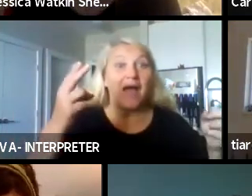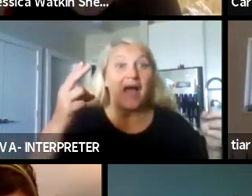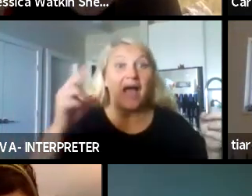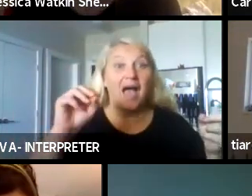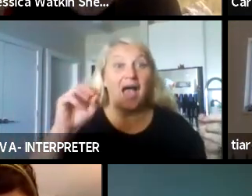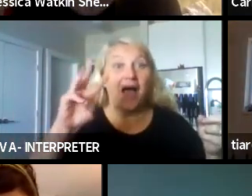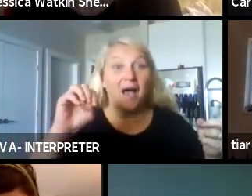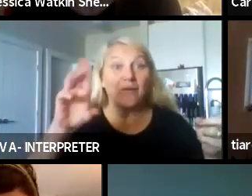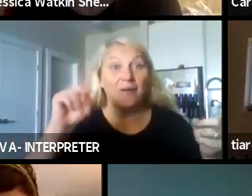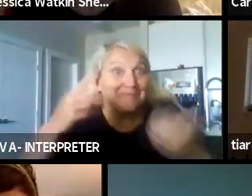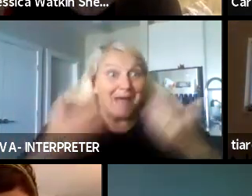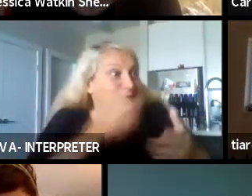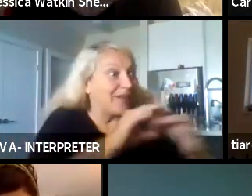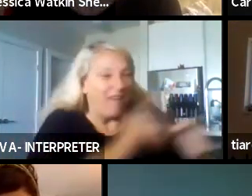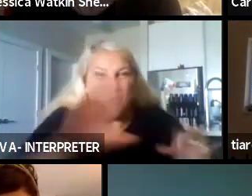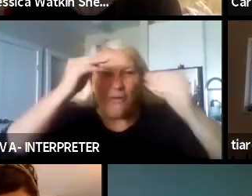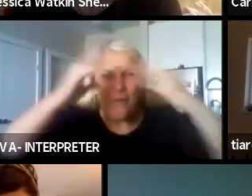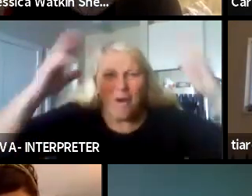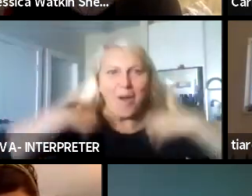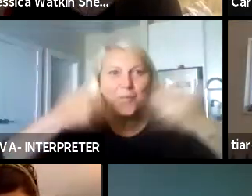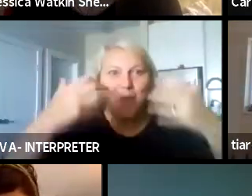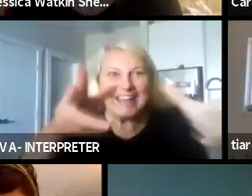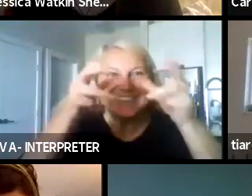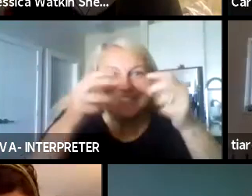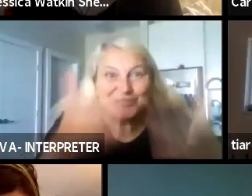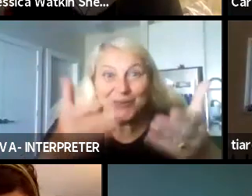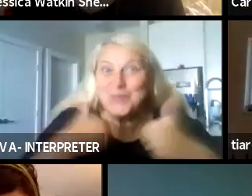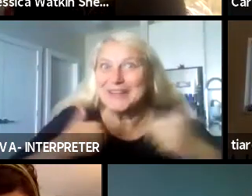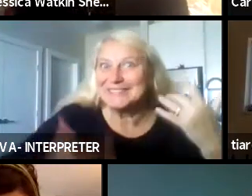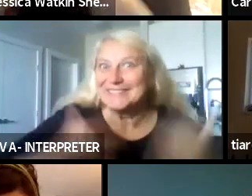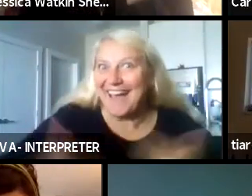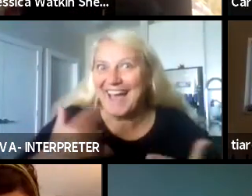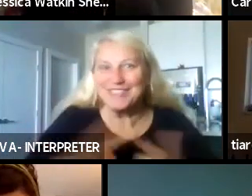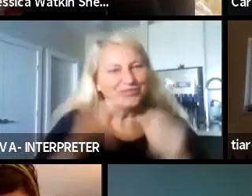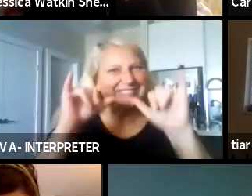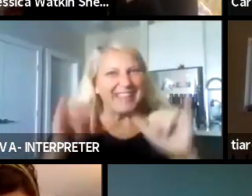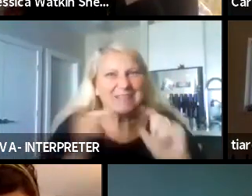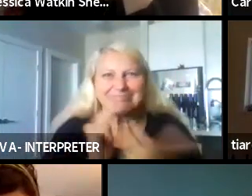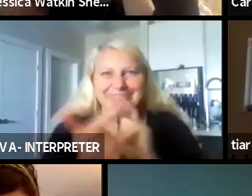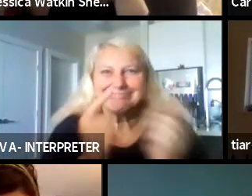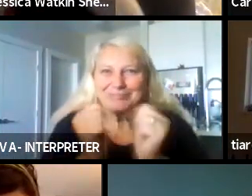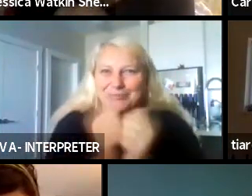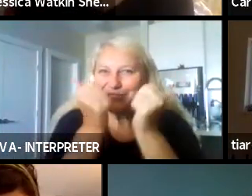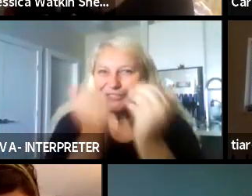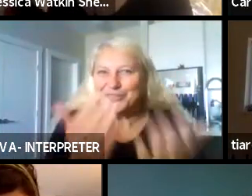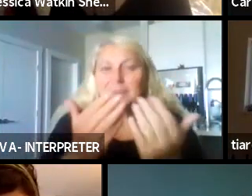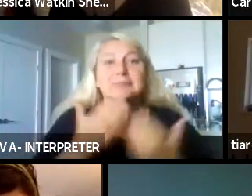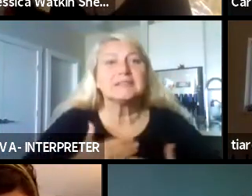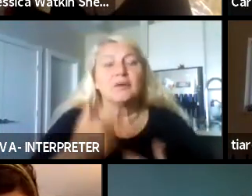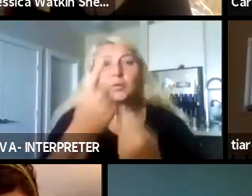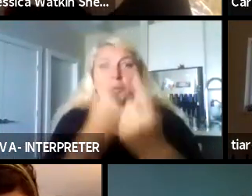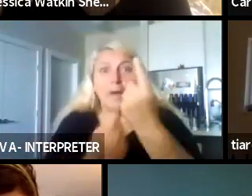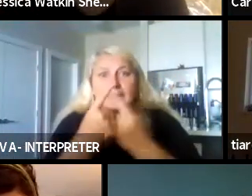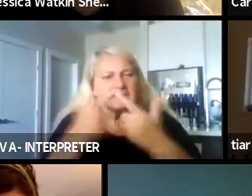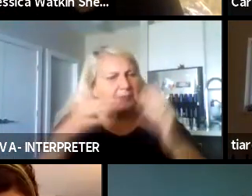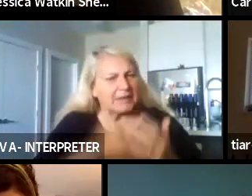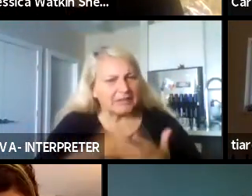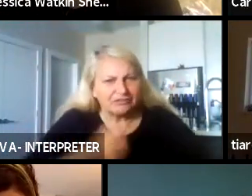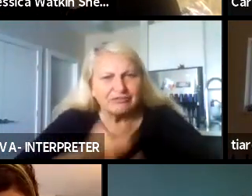hear from you. We are excited to interact with you throughout this session. Please share your questions, share